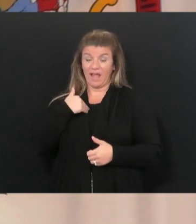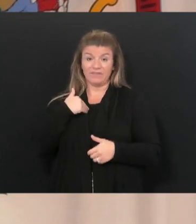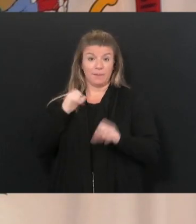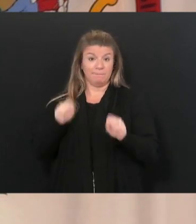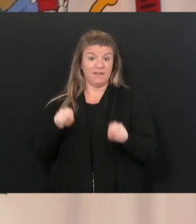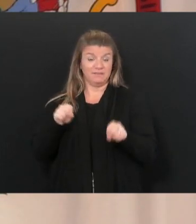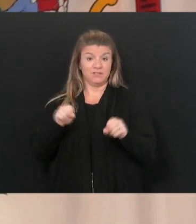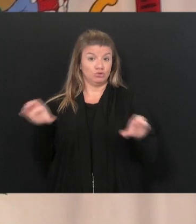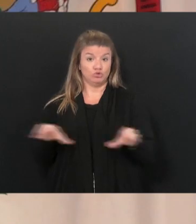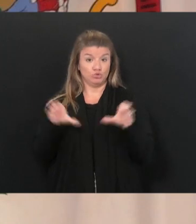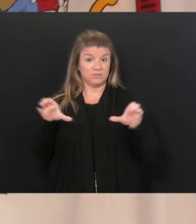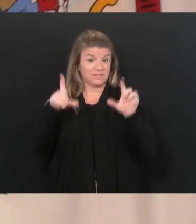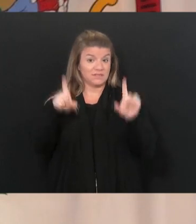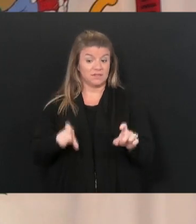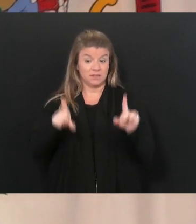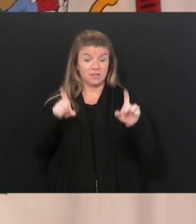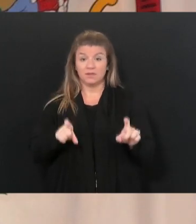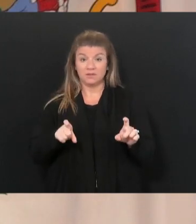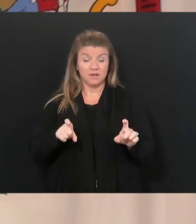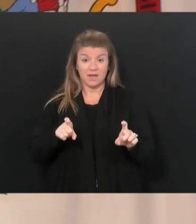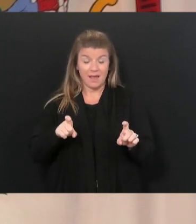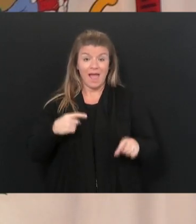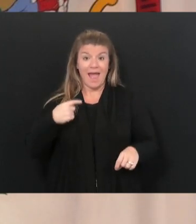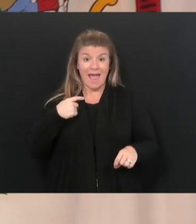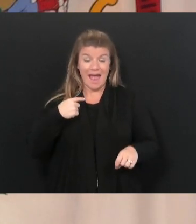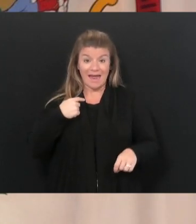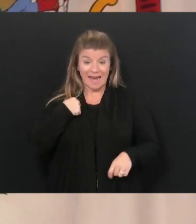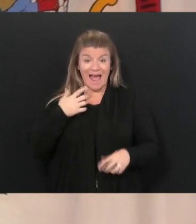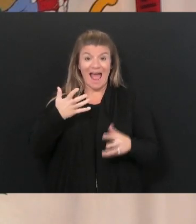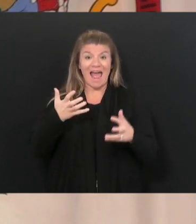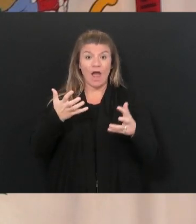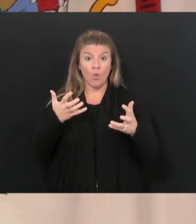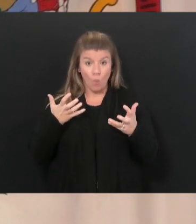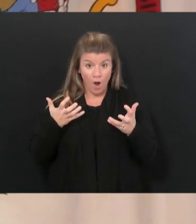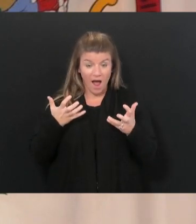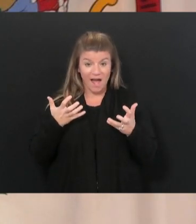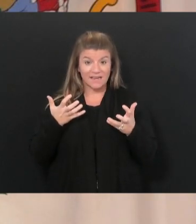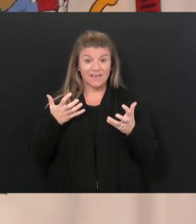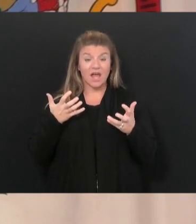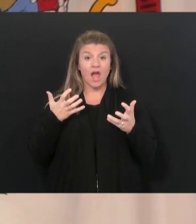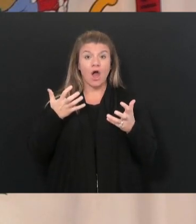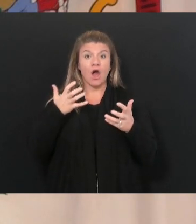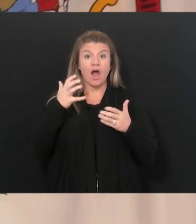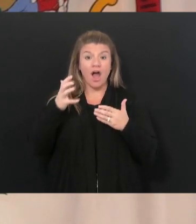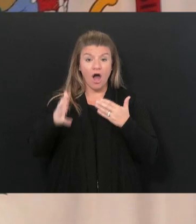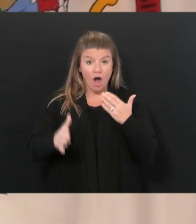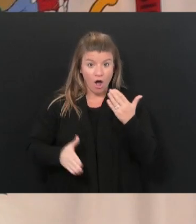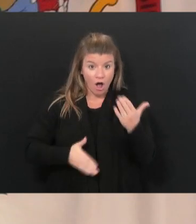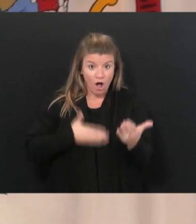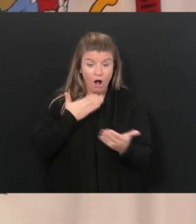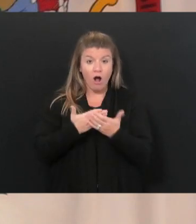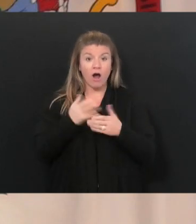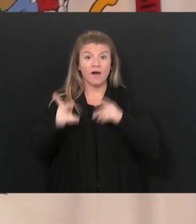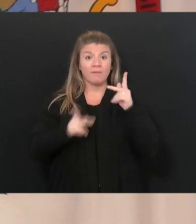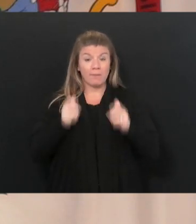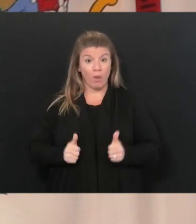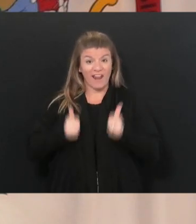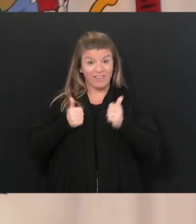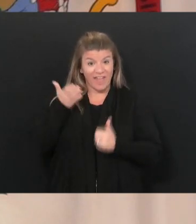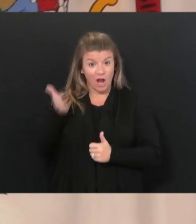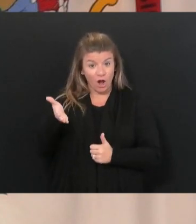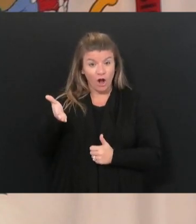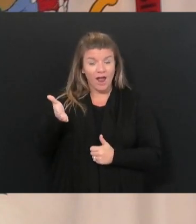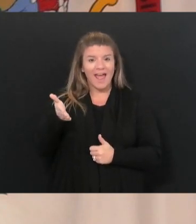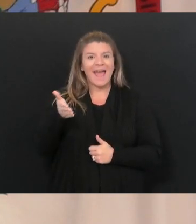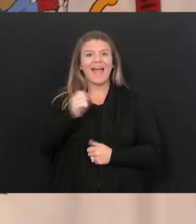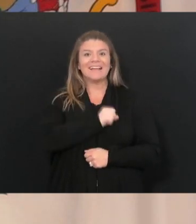doing the testing, and I absolutely want every single resident and every single staff